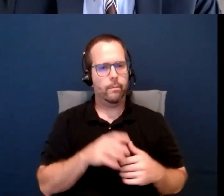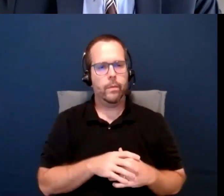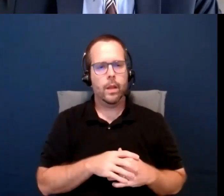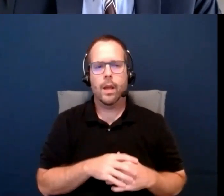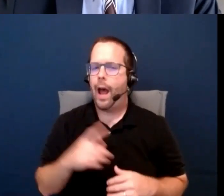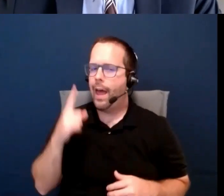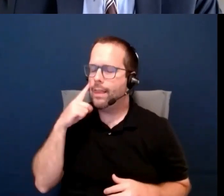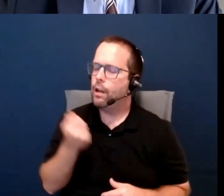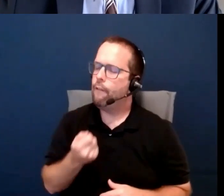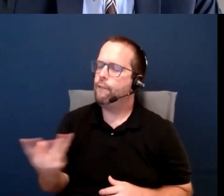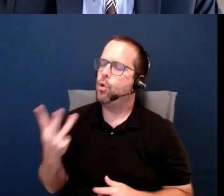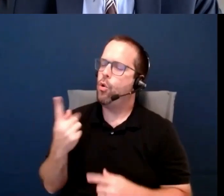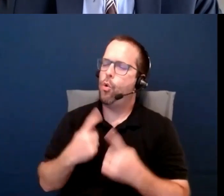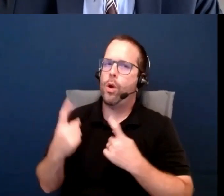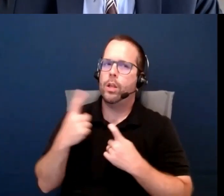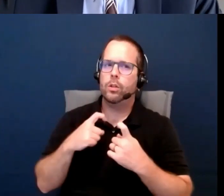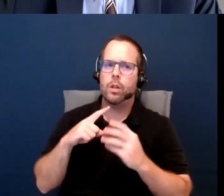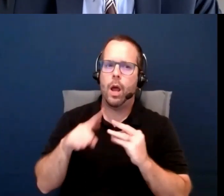collaboration.